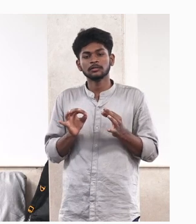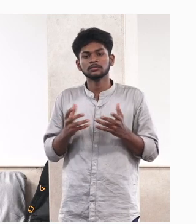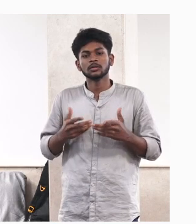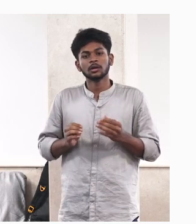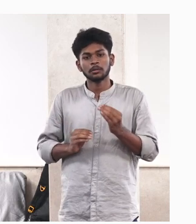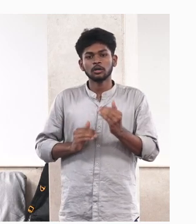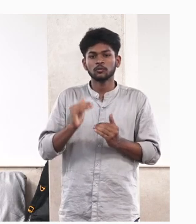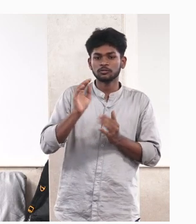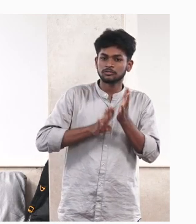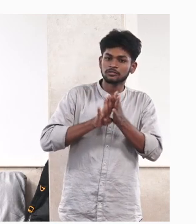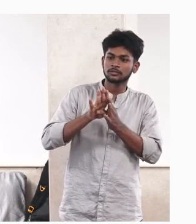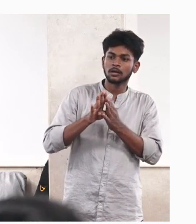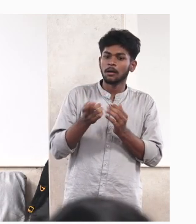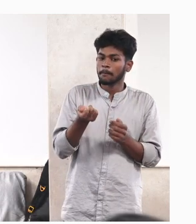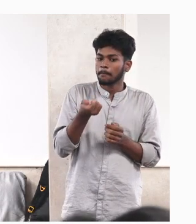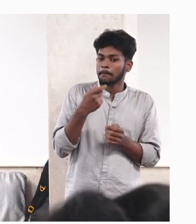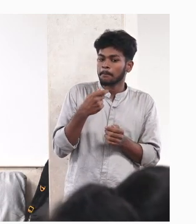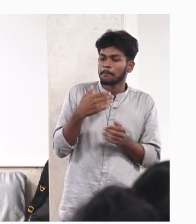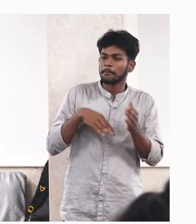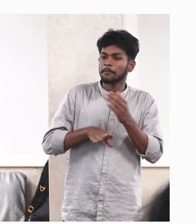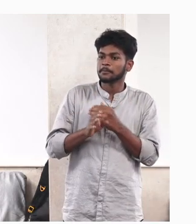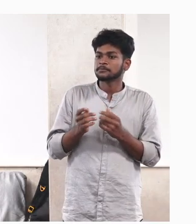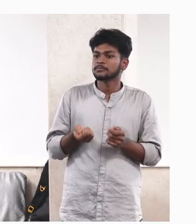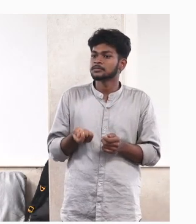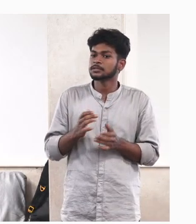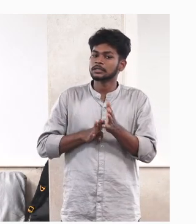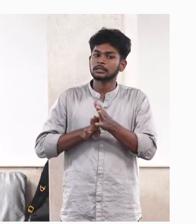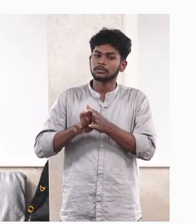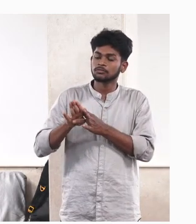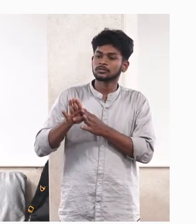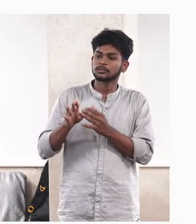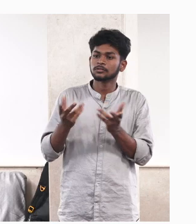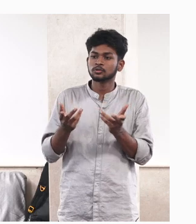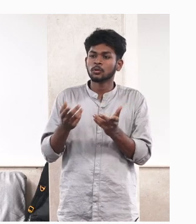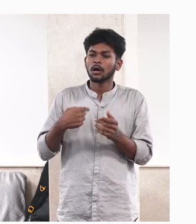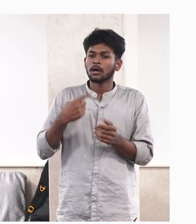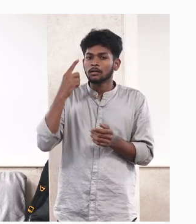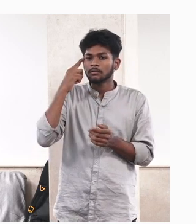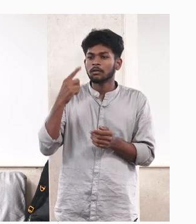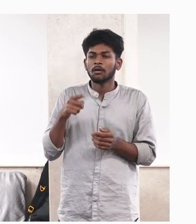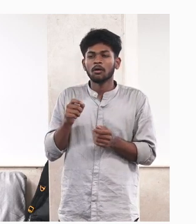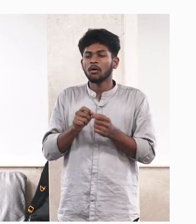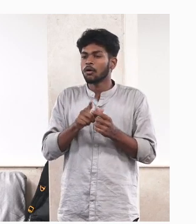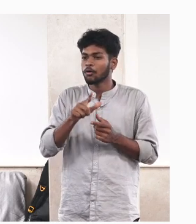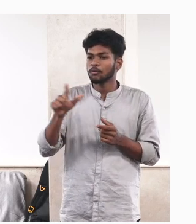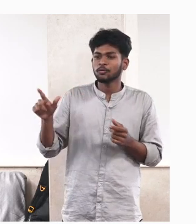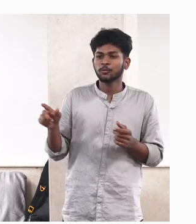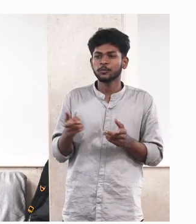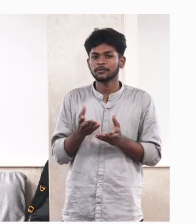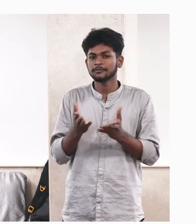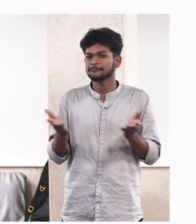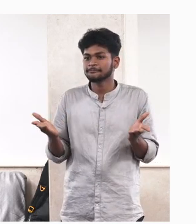is increasing. So I think it's very important and useful that all, as was said,